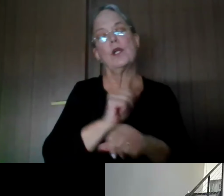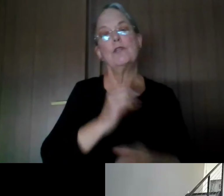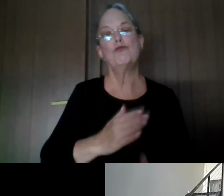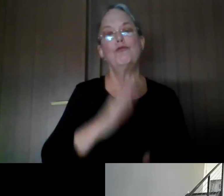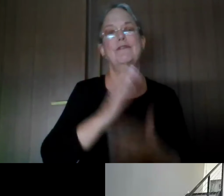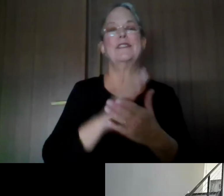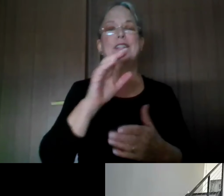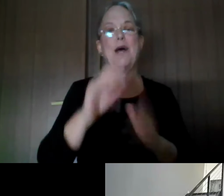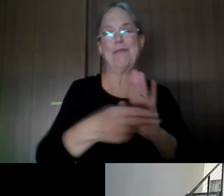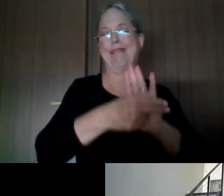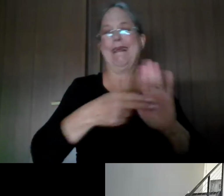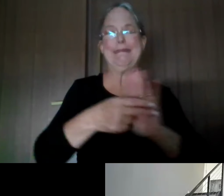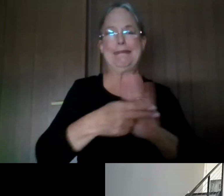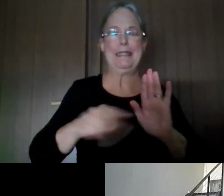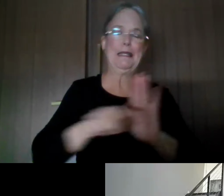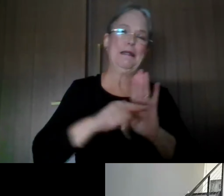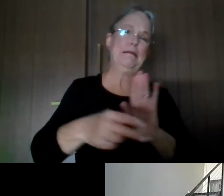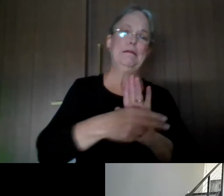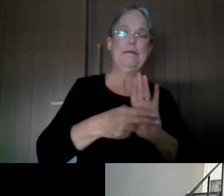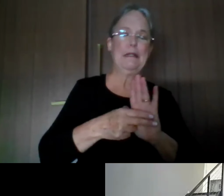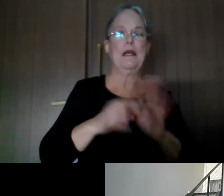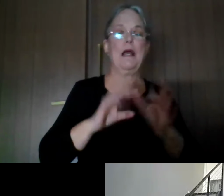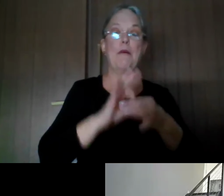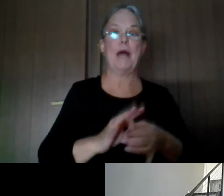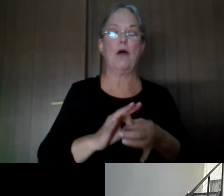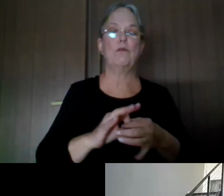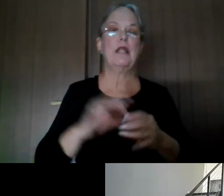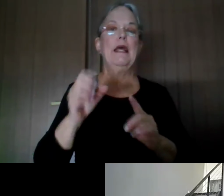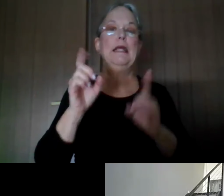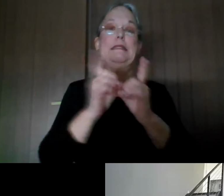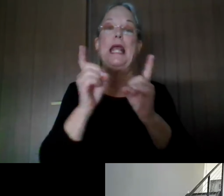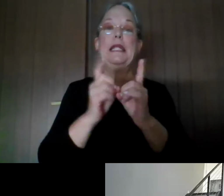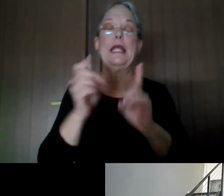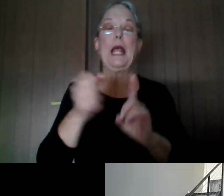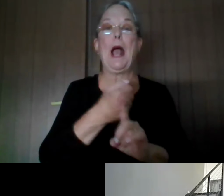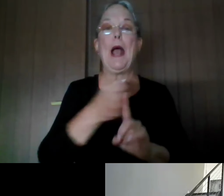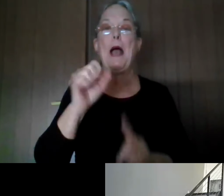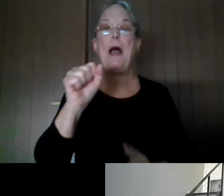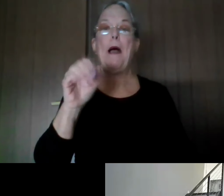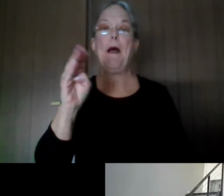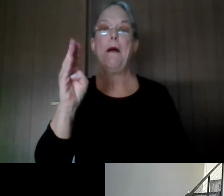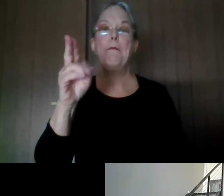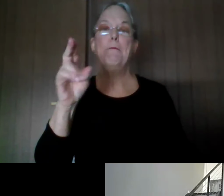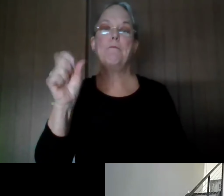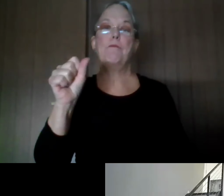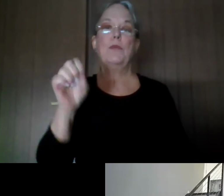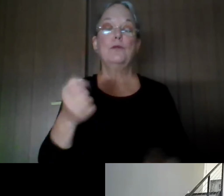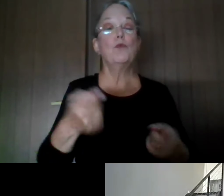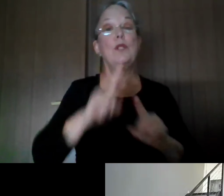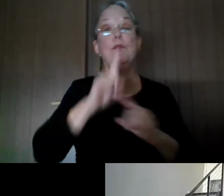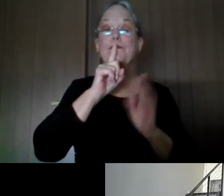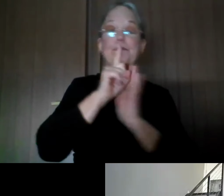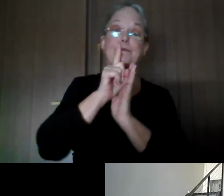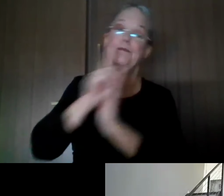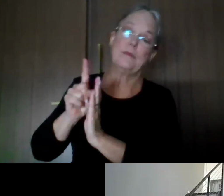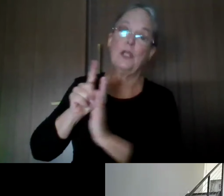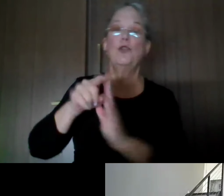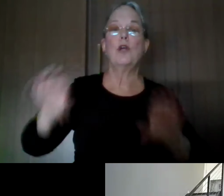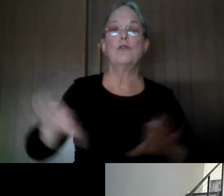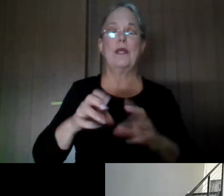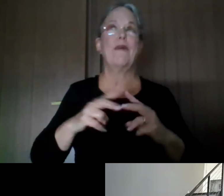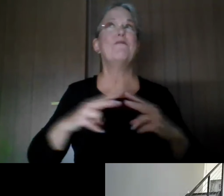the stereotypes that surround dating abuse. I believe that when you break the silence, you're doing one of the most courageous things you